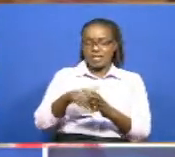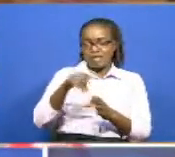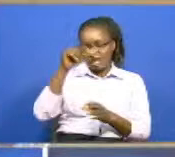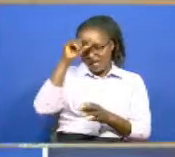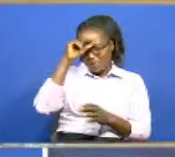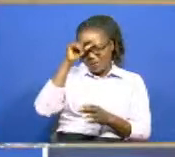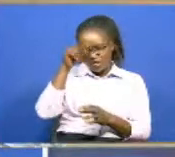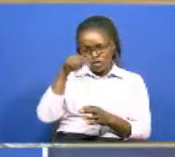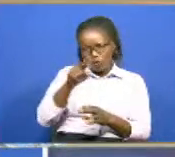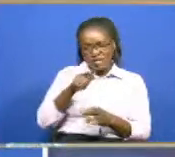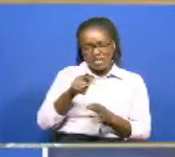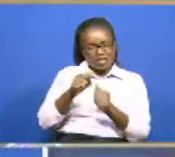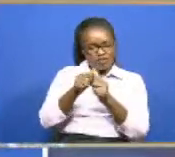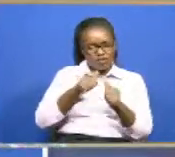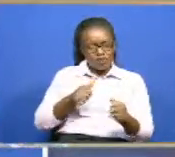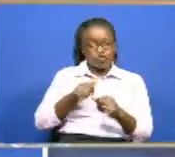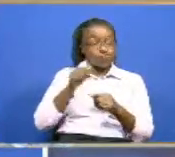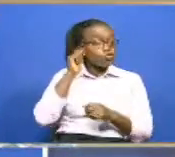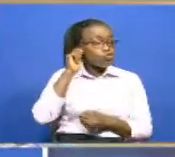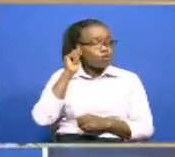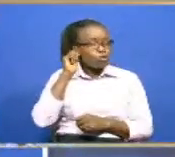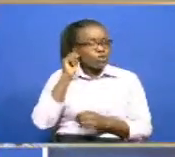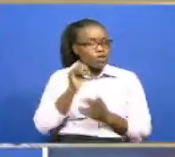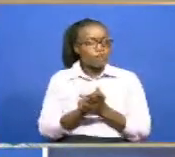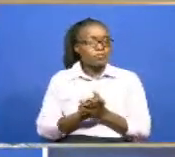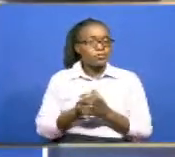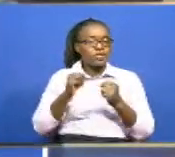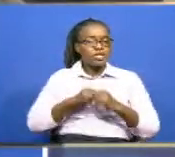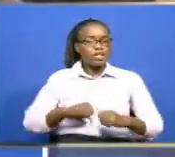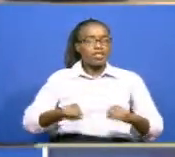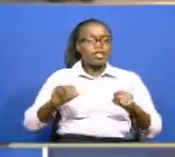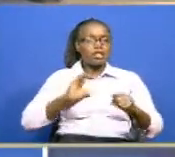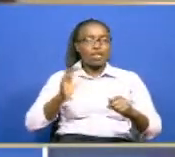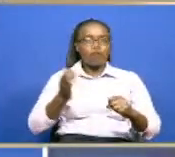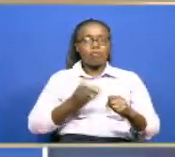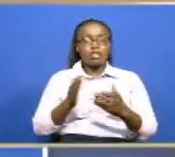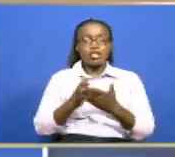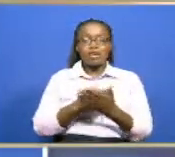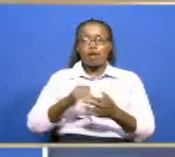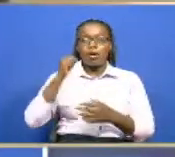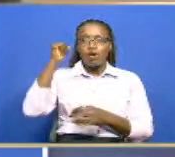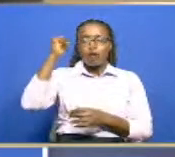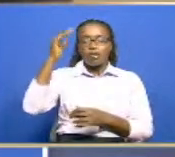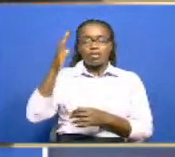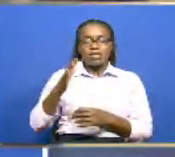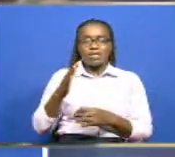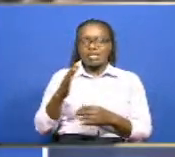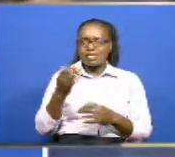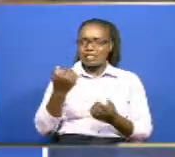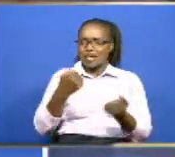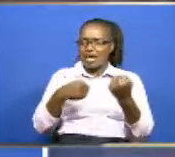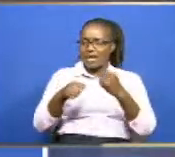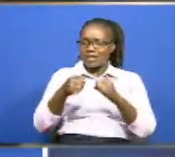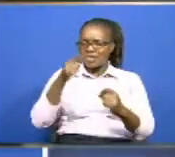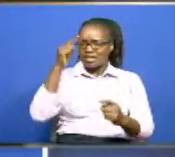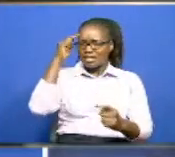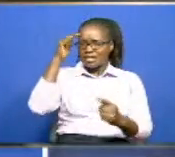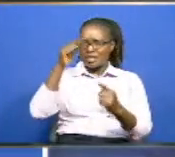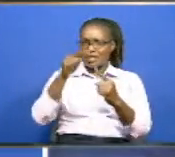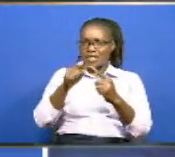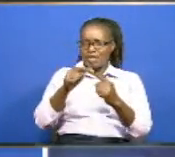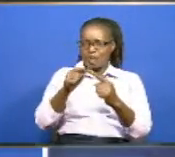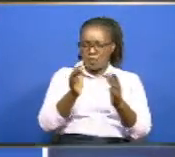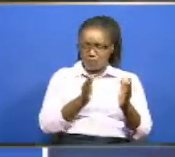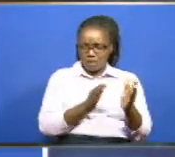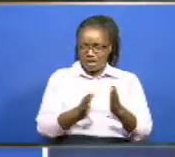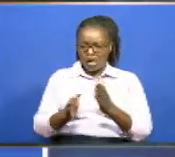government. Mwenyekiti wa kamati hiyo Paul Koinange aliganusha madai ya baadhi ya wanasiasa kwamba shughuli hiyo ni sehemu ya njama kubwa ya